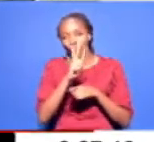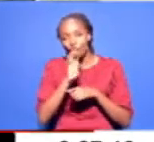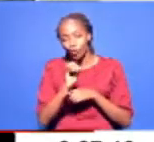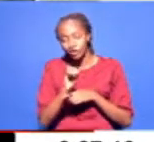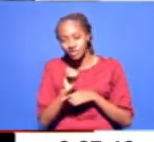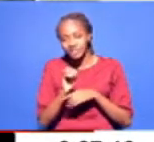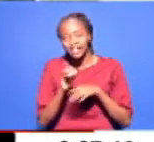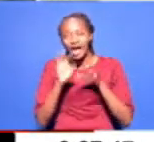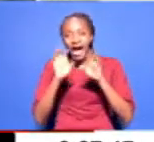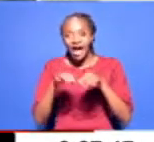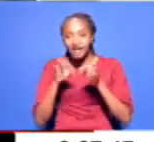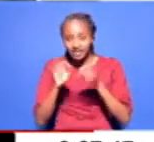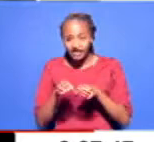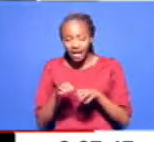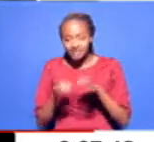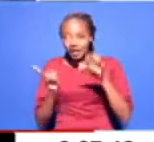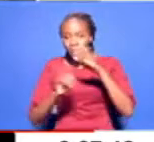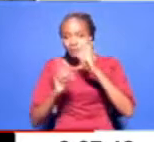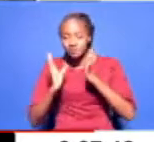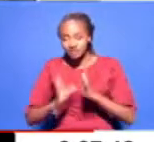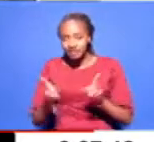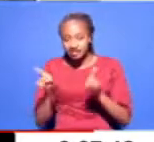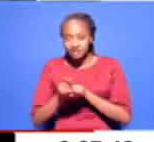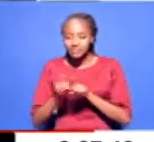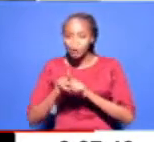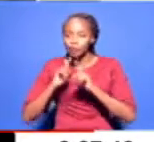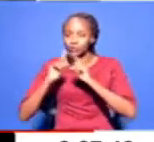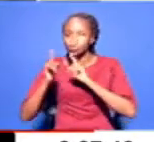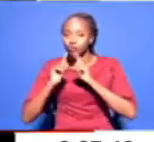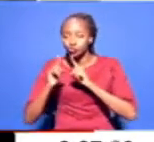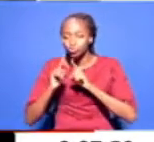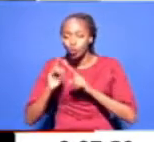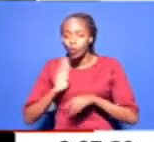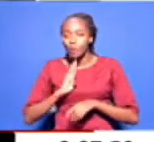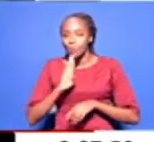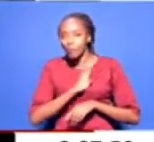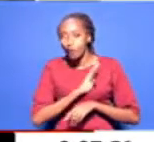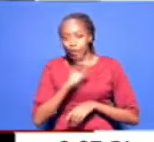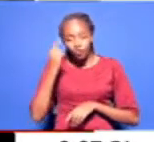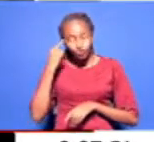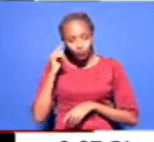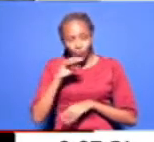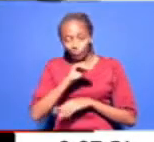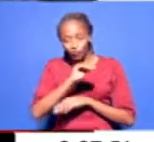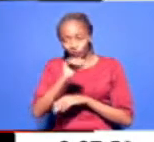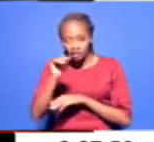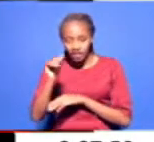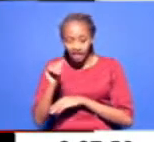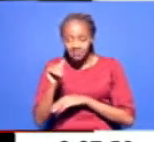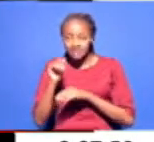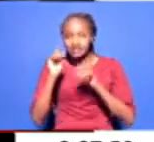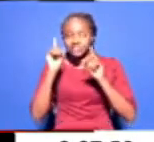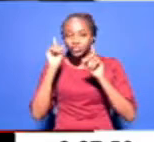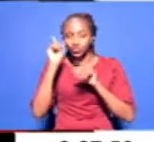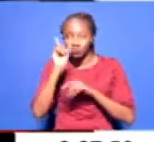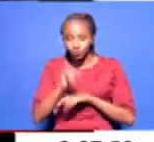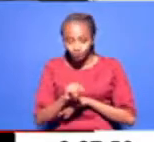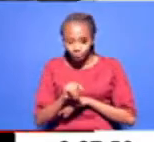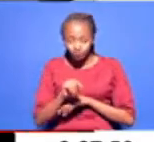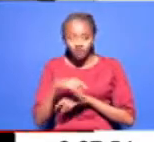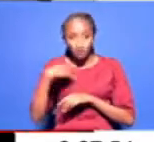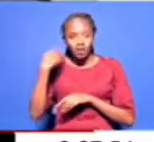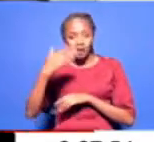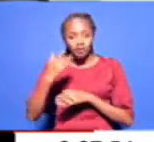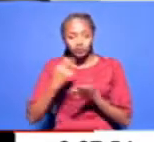Munya has ordered the National Cereals and Produce Board to start the distribution of a subsidized fertilizer early next week. Munya has also